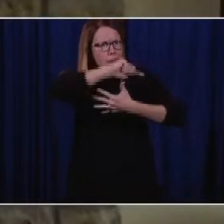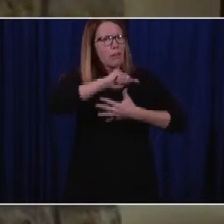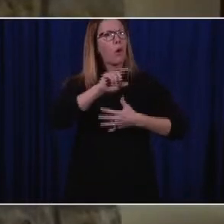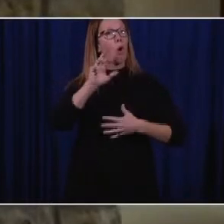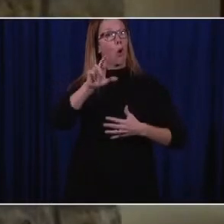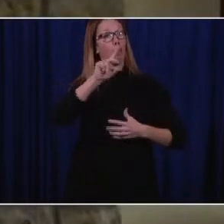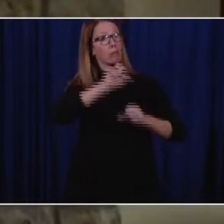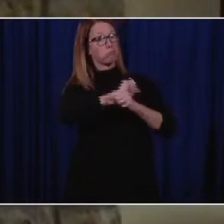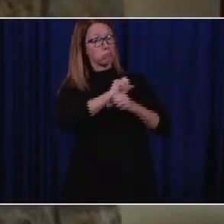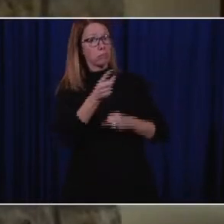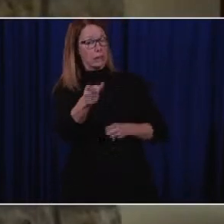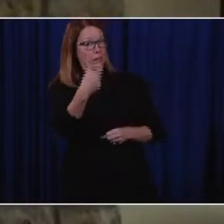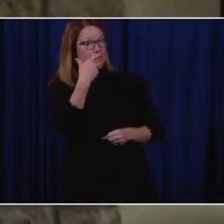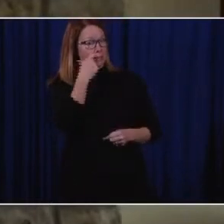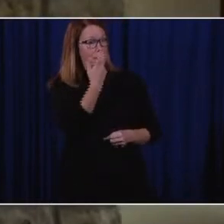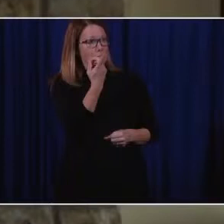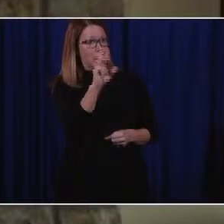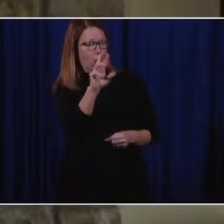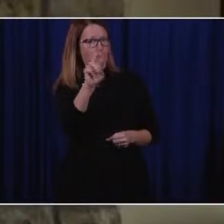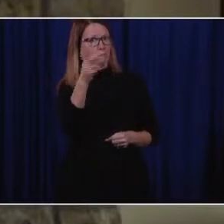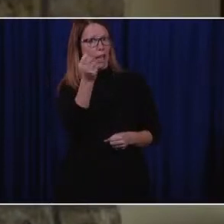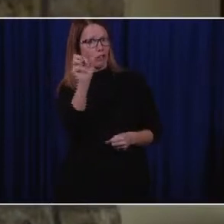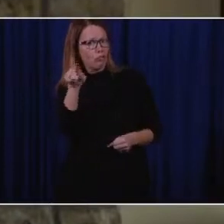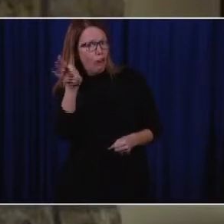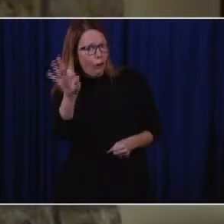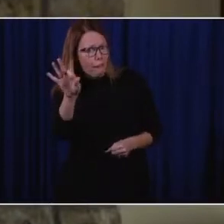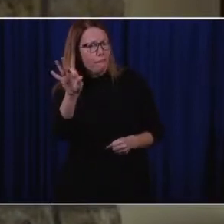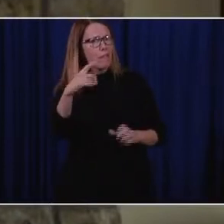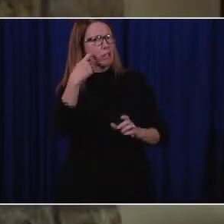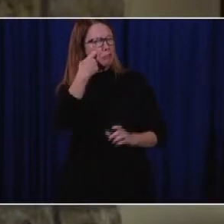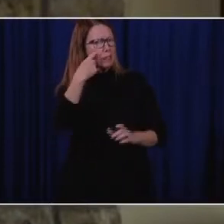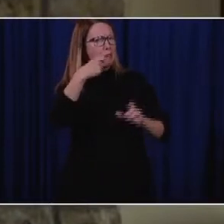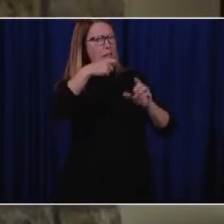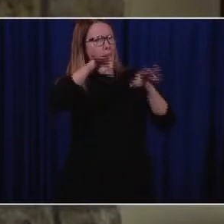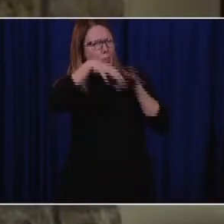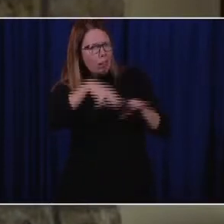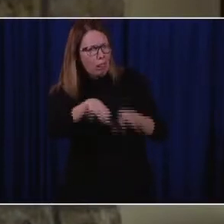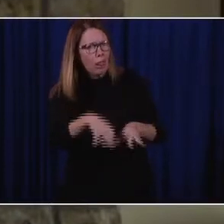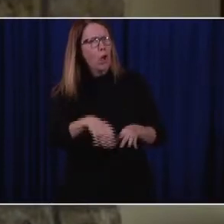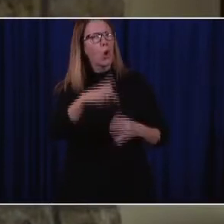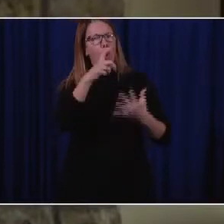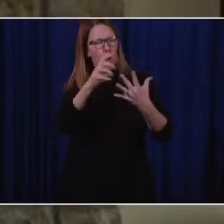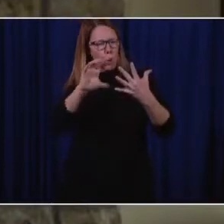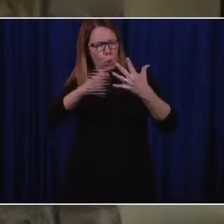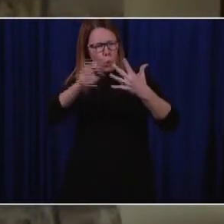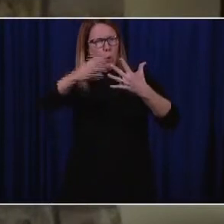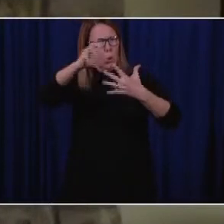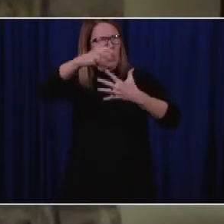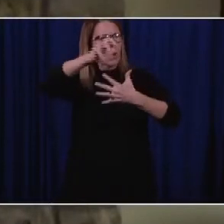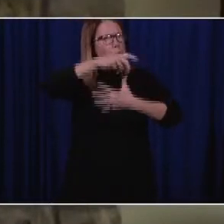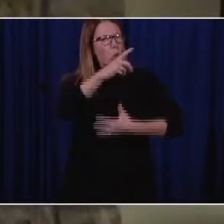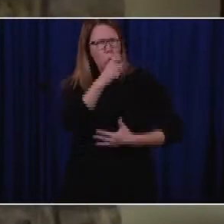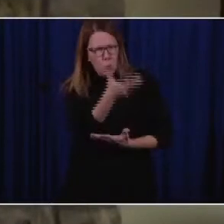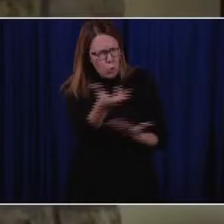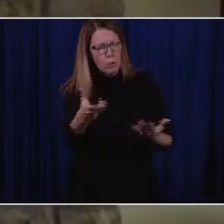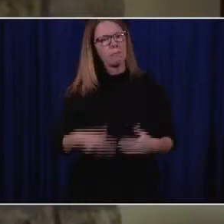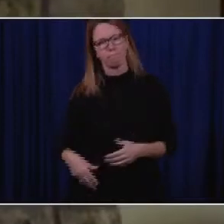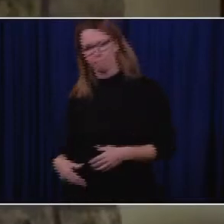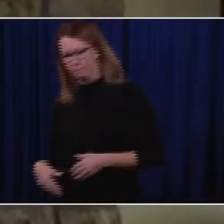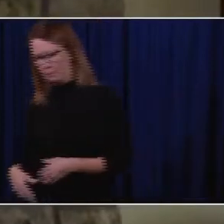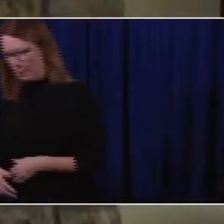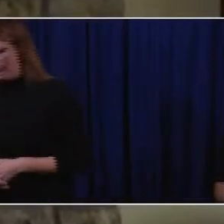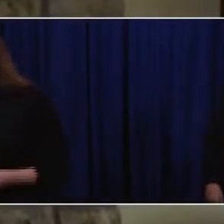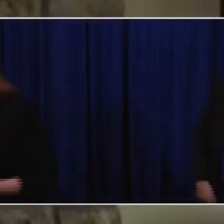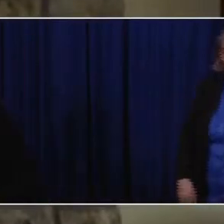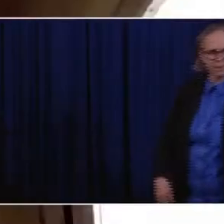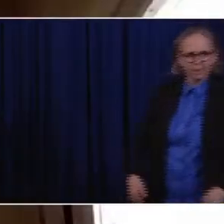Vanderhoff brought up, or how does that process work of who fits into each tier? Doctor, you want to take a shot at that?